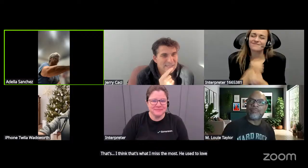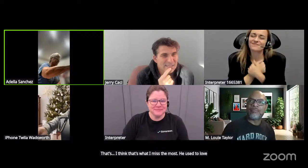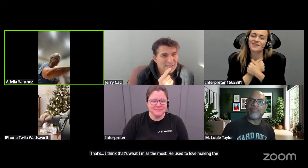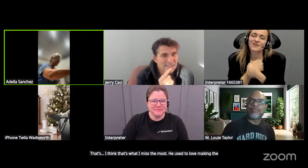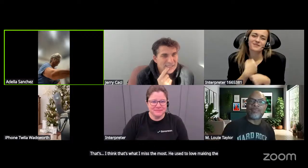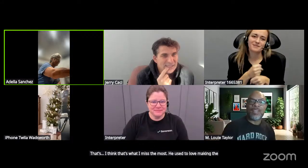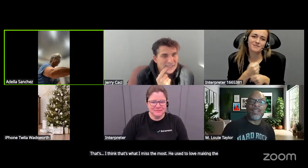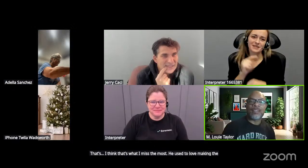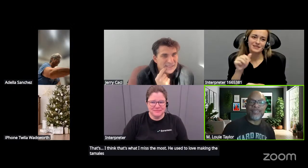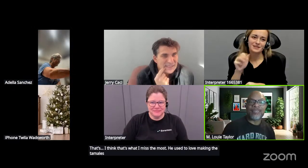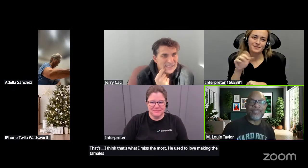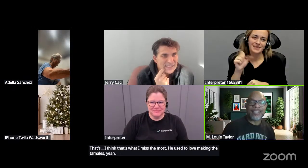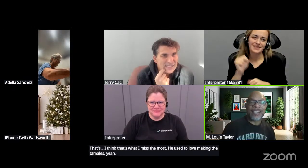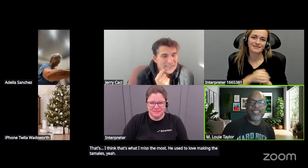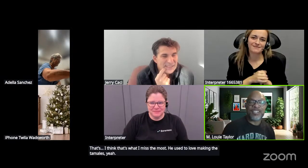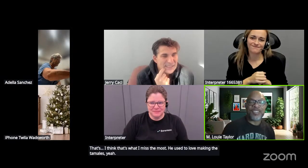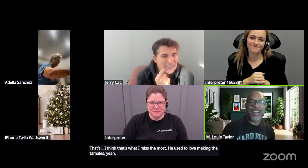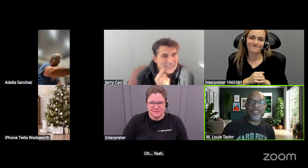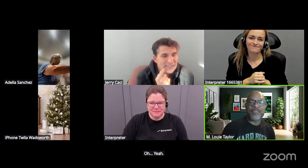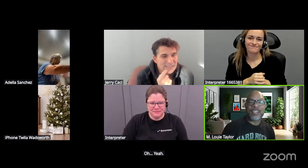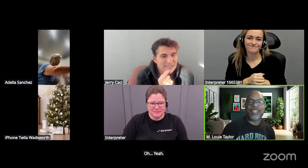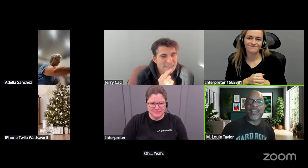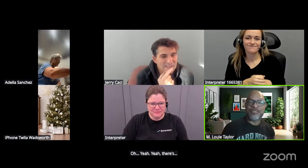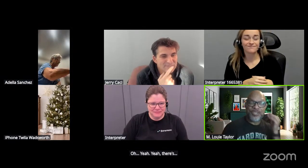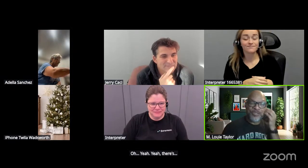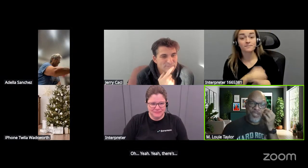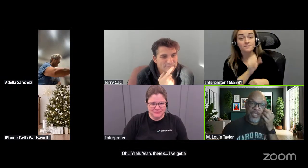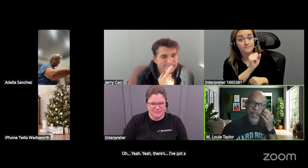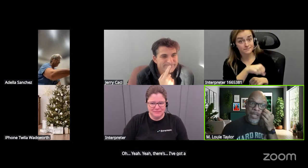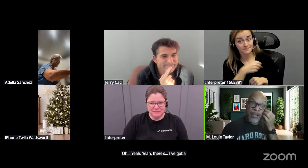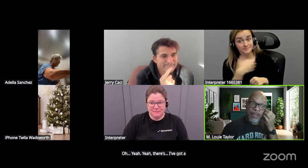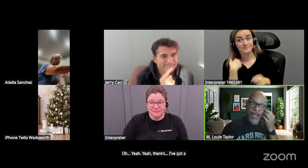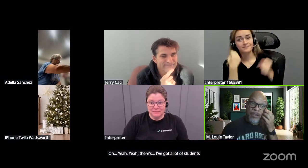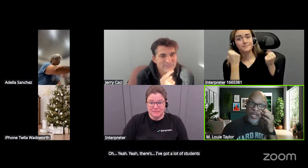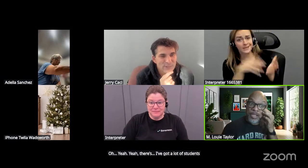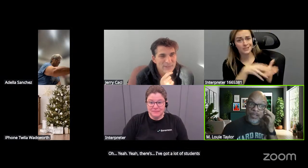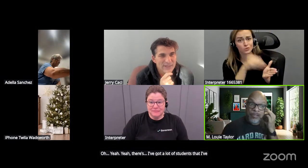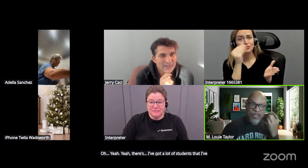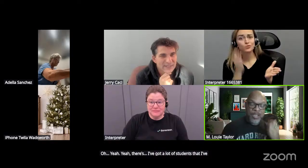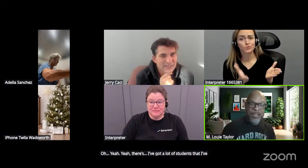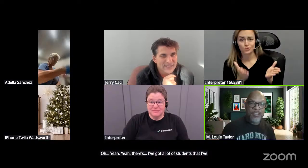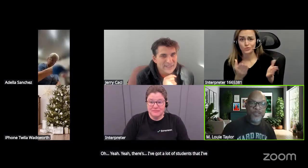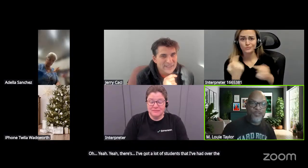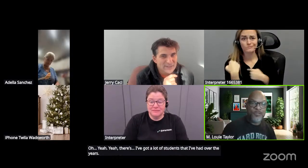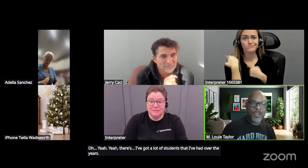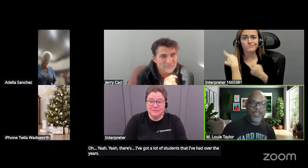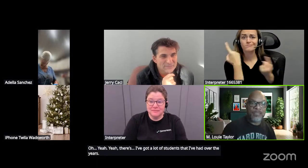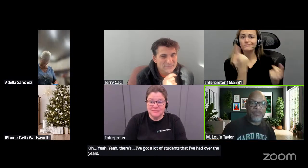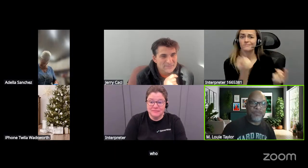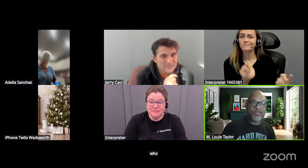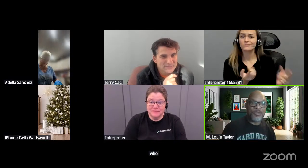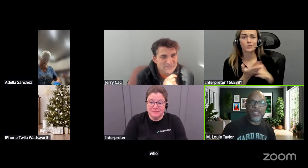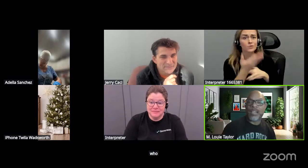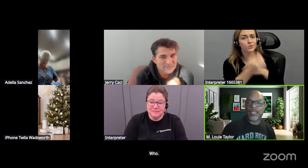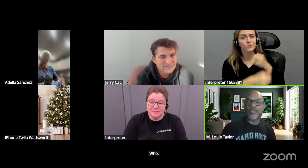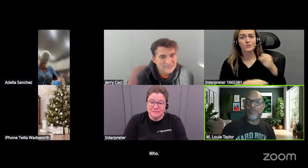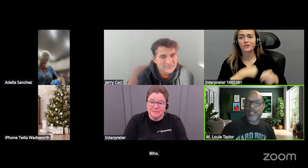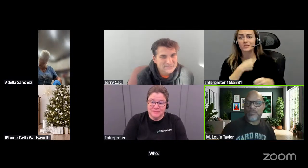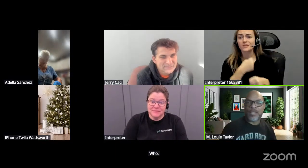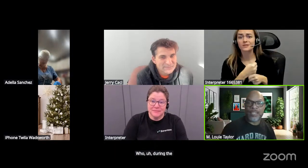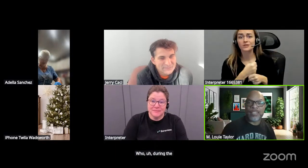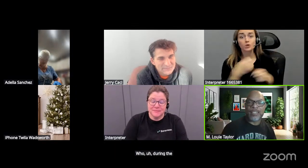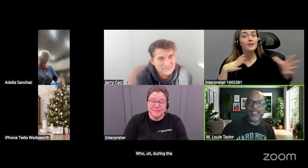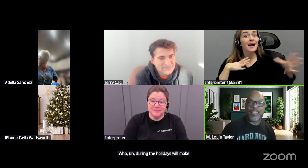tamales. Yeah. Yeah. Yeah, I've got a lot of students that I've had over the years who during the holidays will